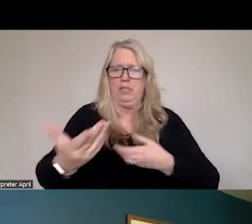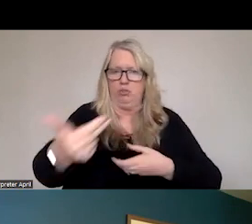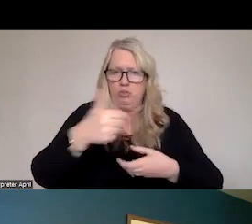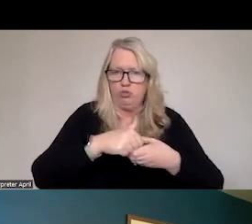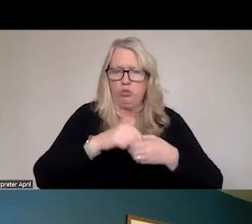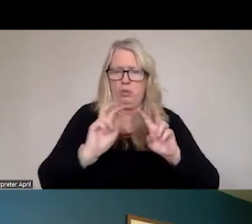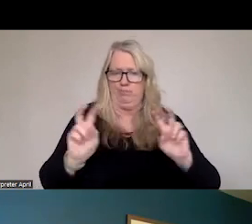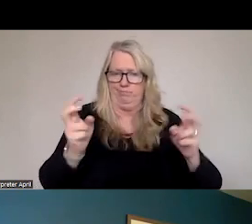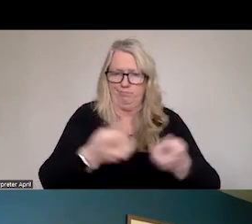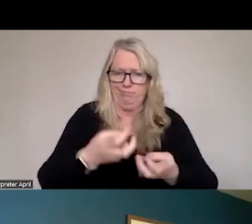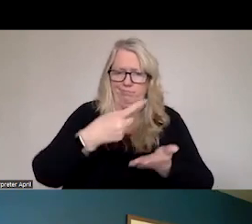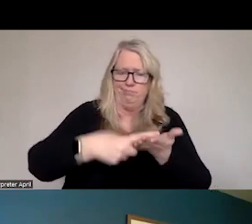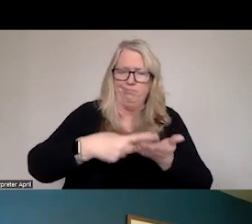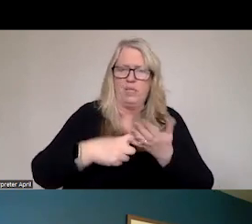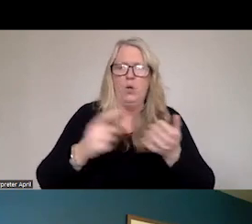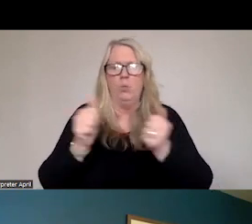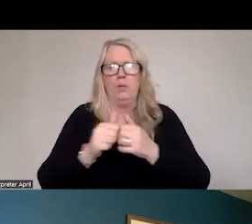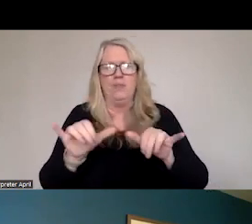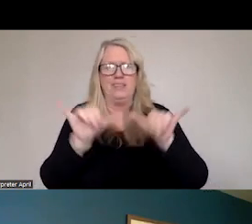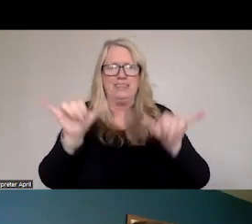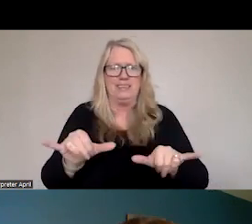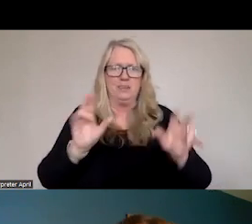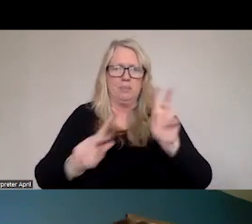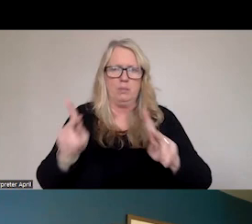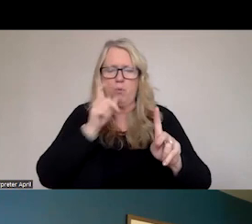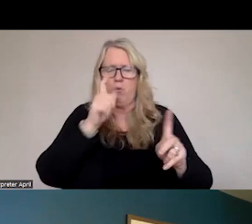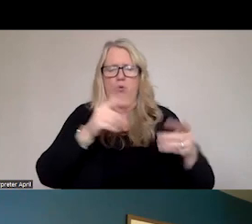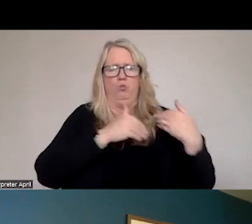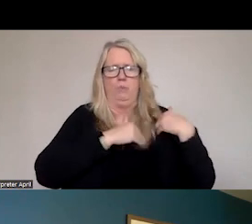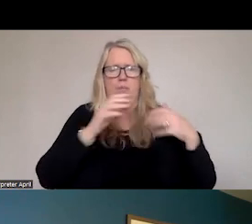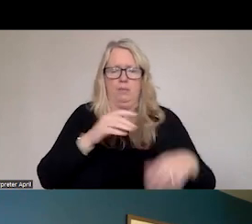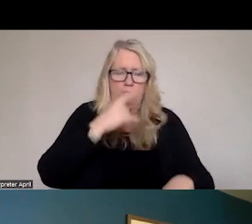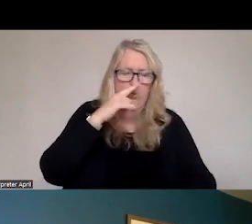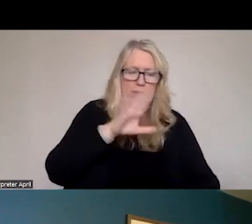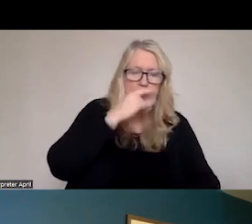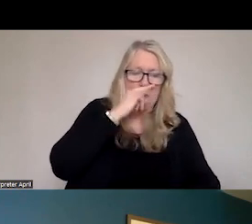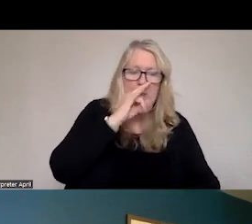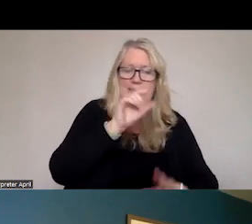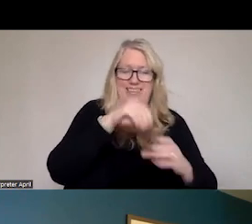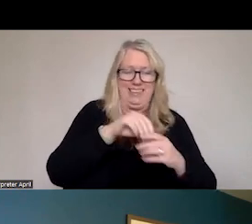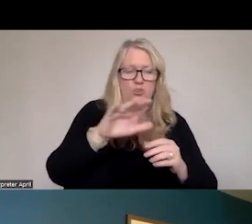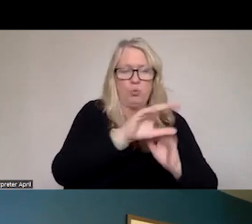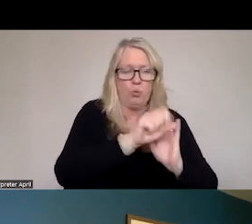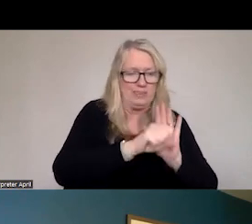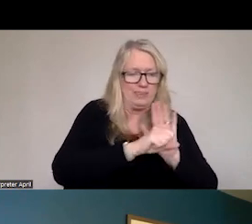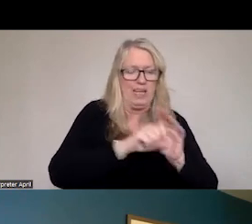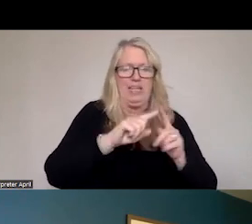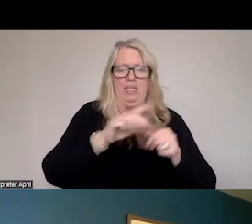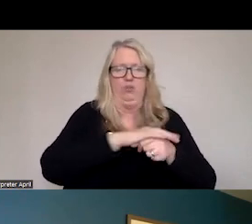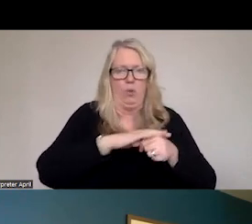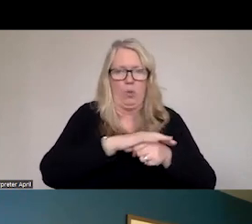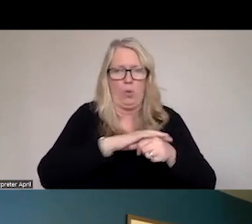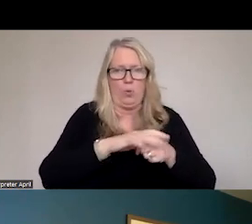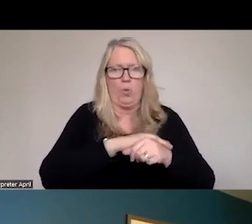the systems people that are responsible for kids systems in your state and in your locales. Without them at